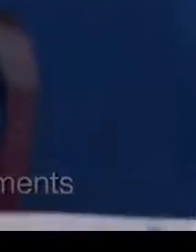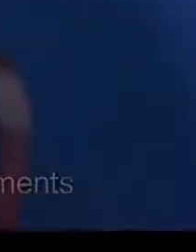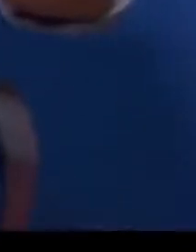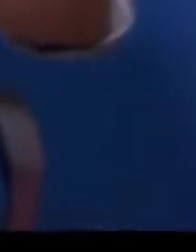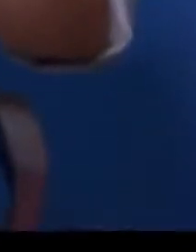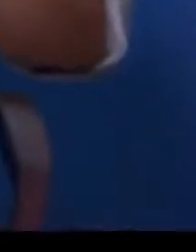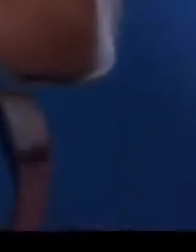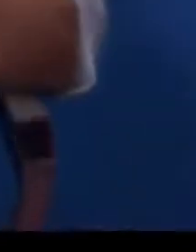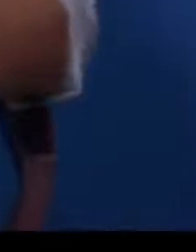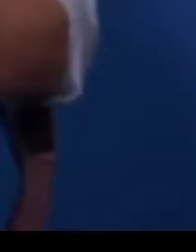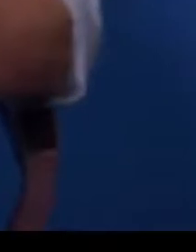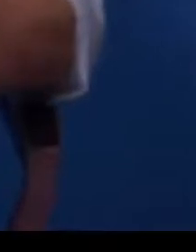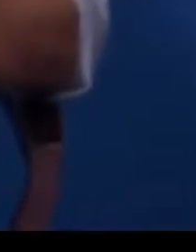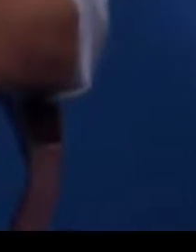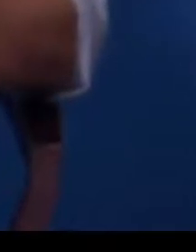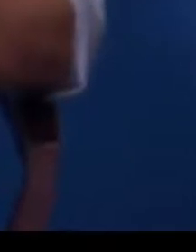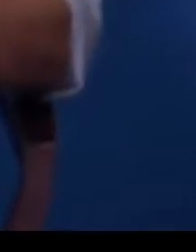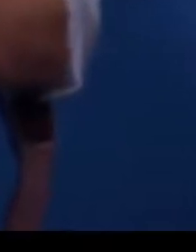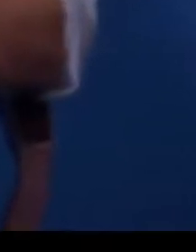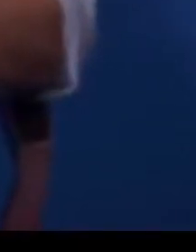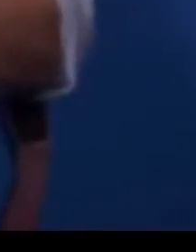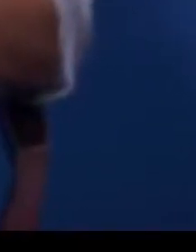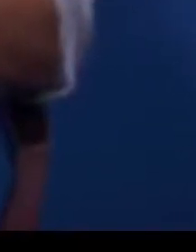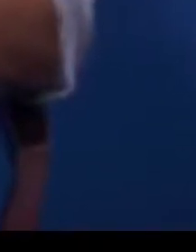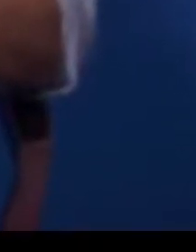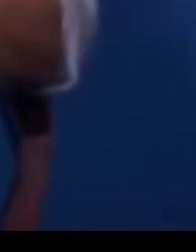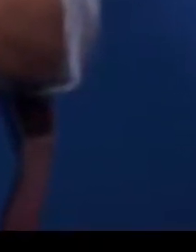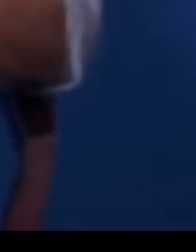that's marked biohazard.